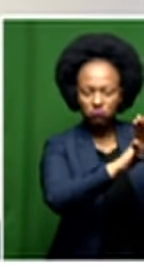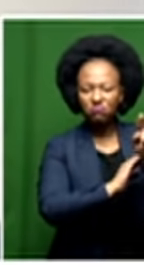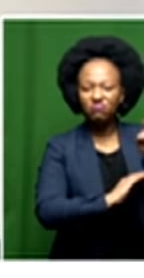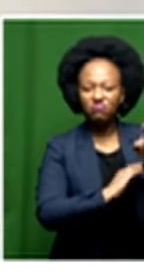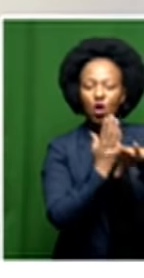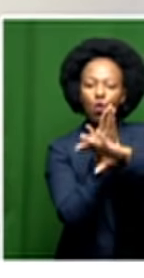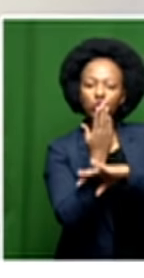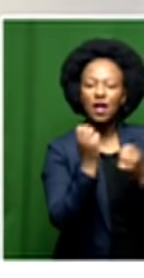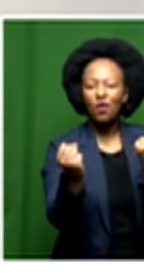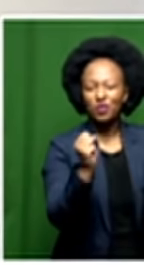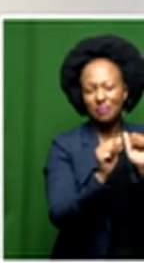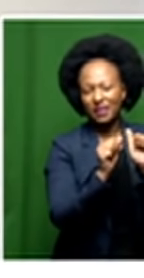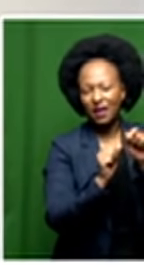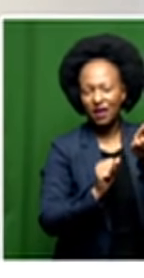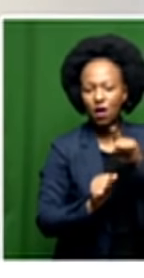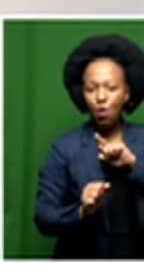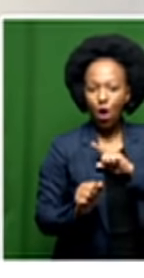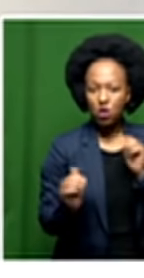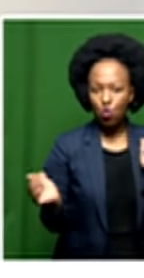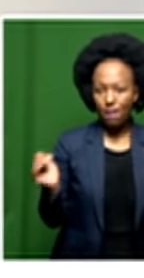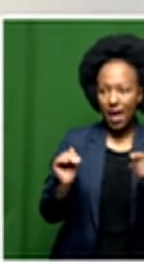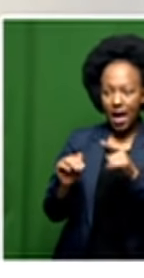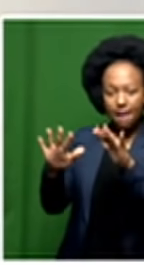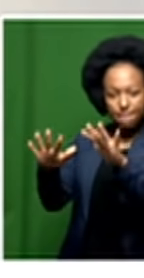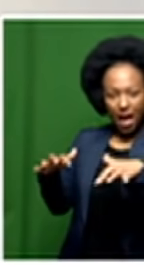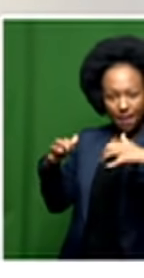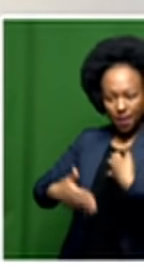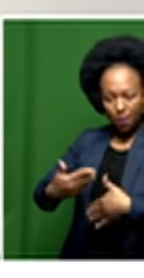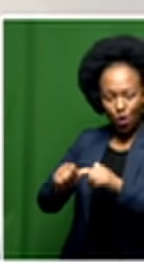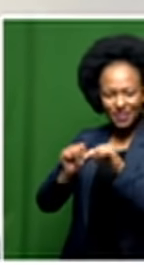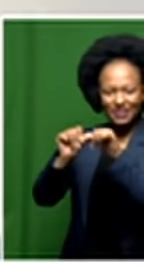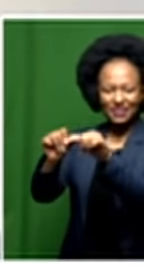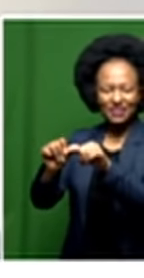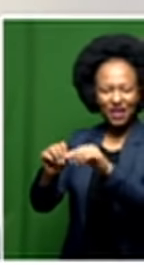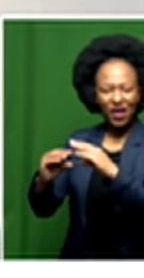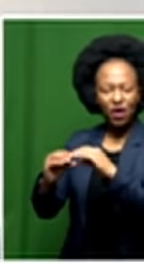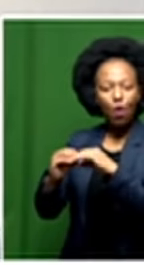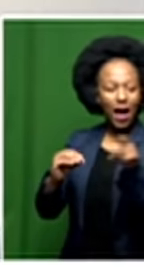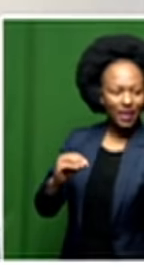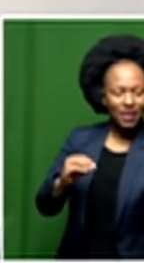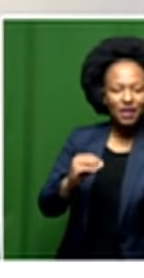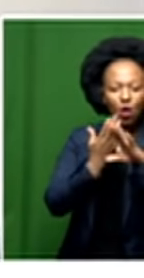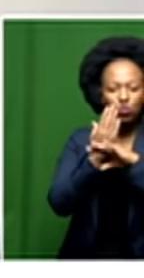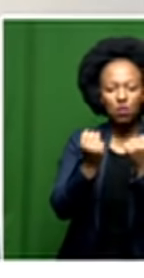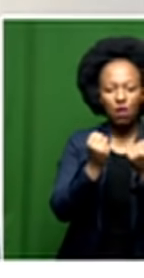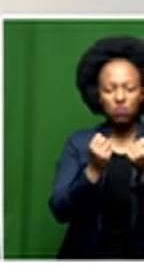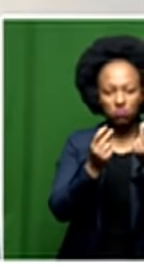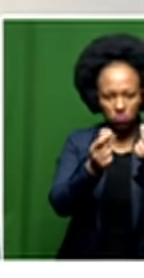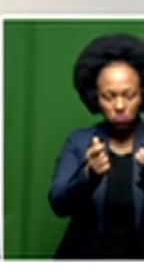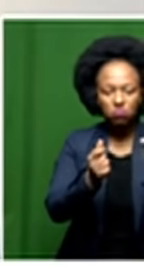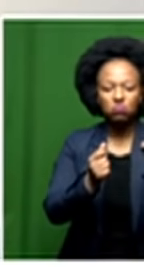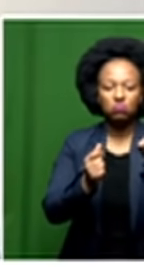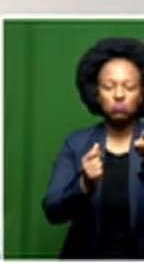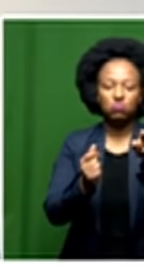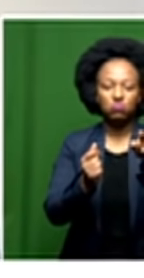the Constitutional Court, because if you compare it with the parliamentary procedure, it will be quicker and it will also